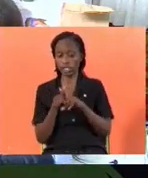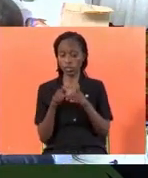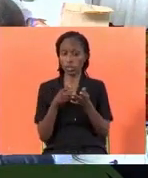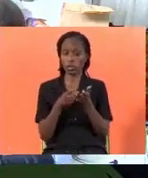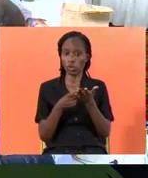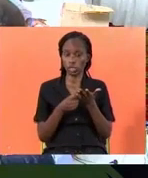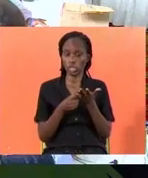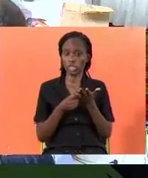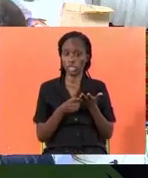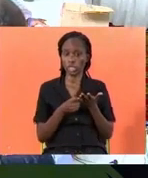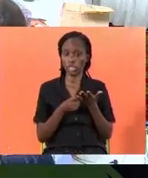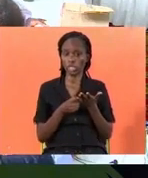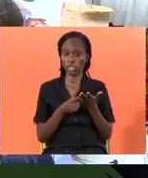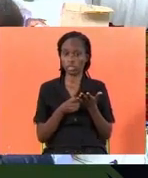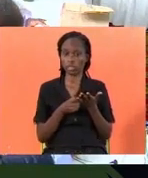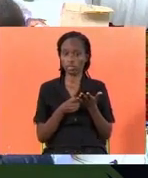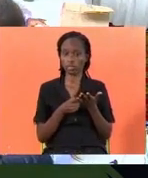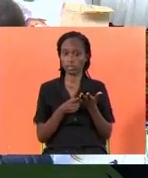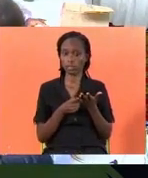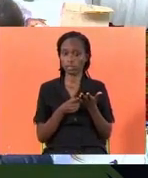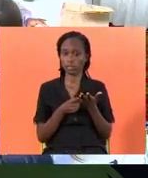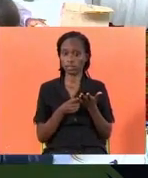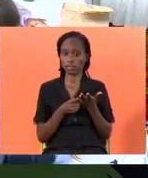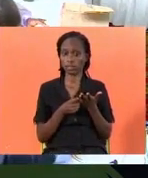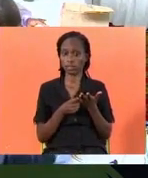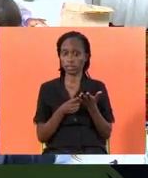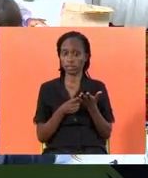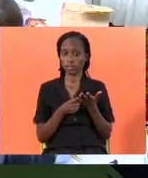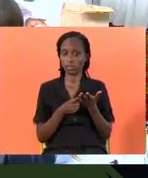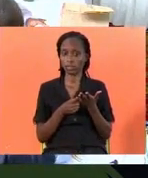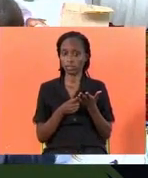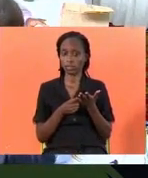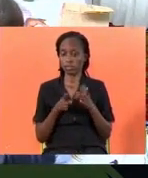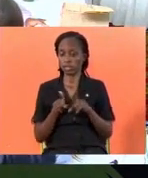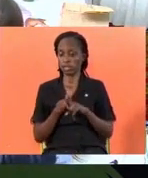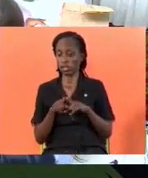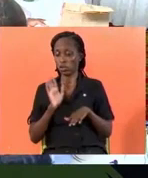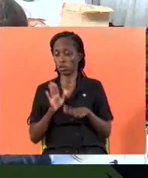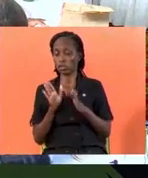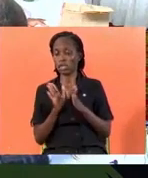impact of the debts to the lives of those in the community, especially for women and children,